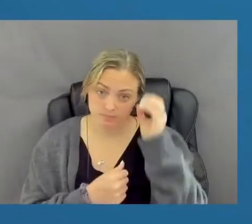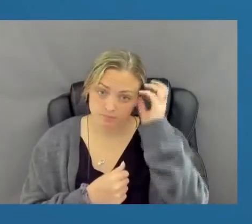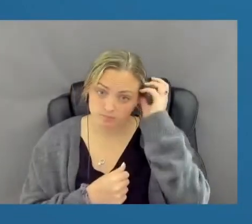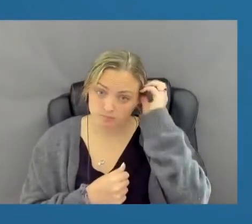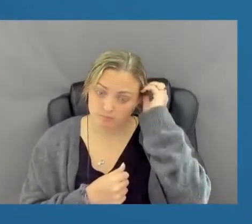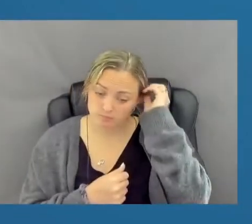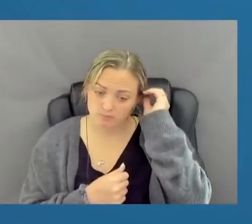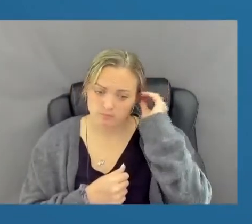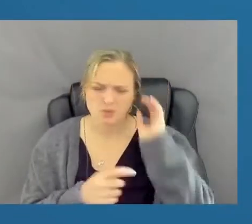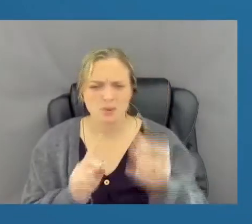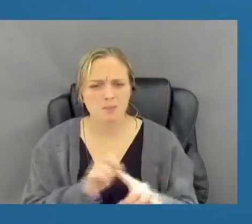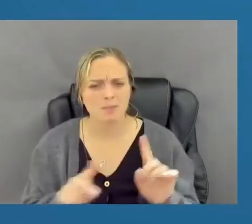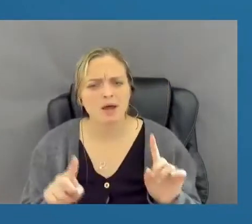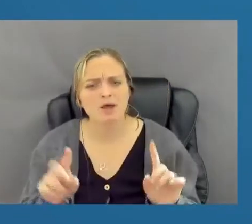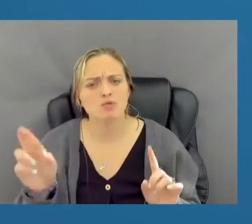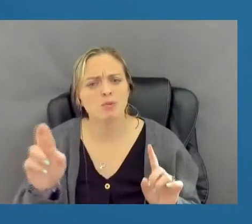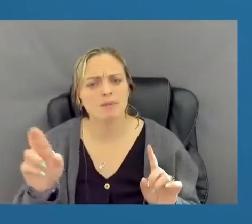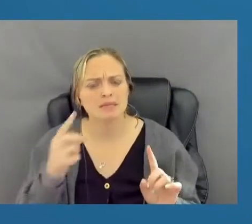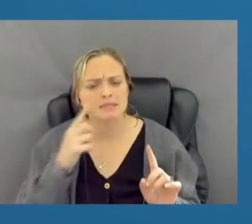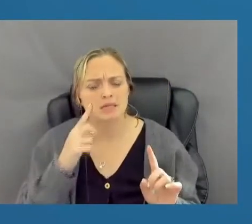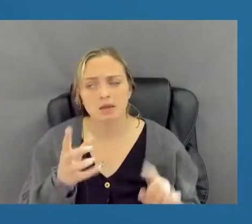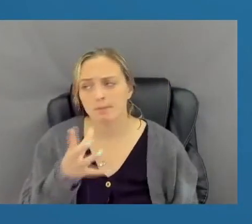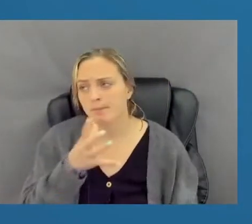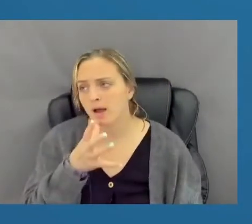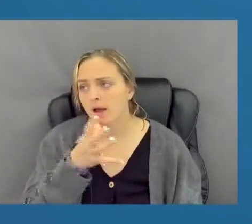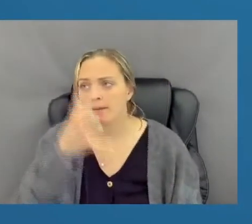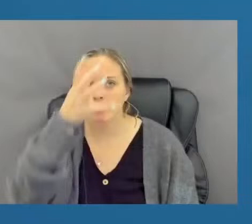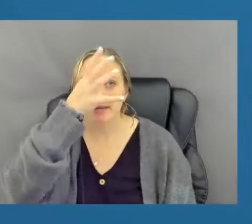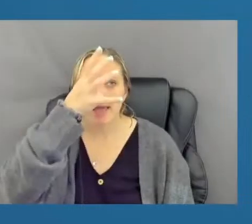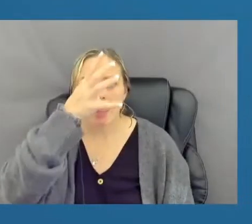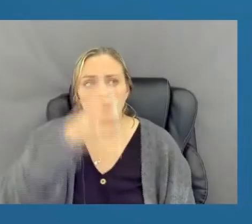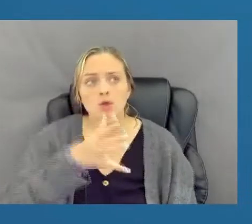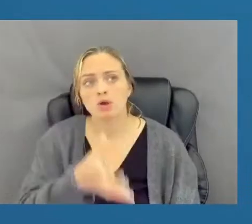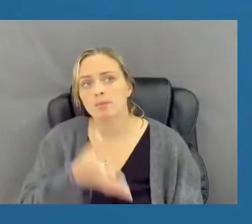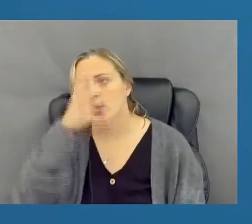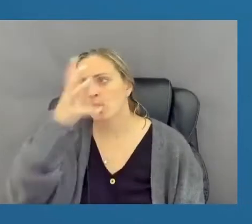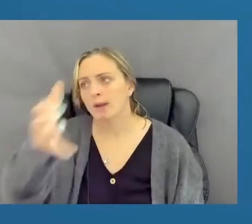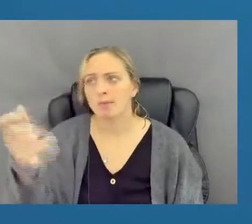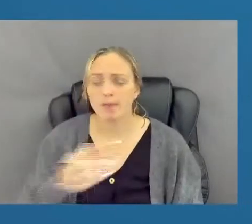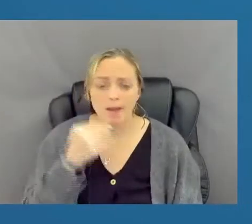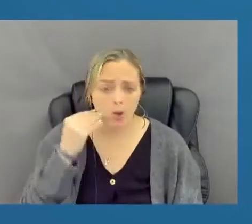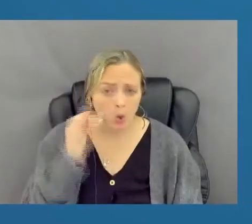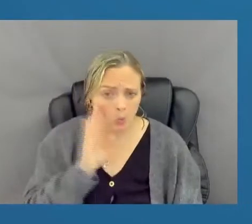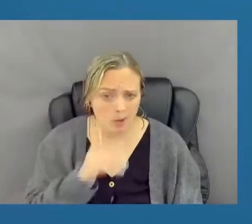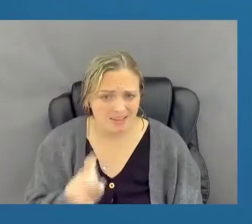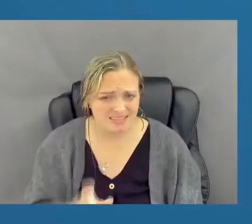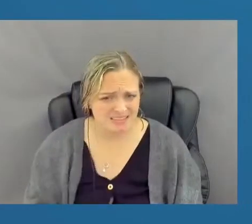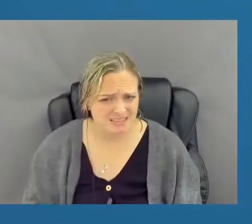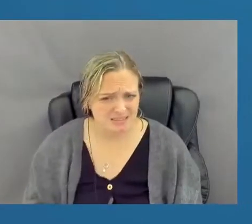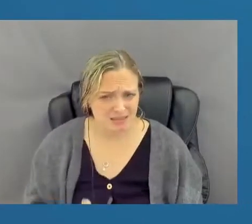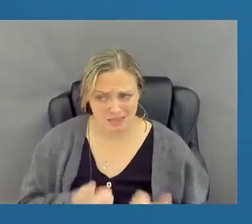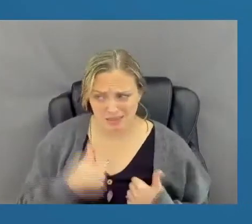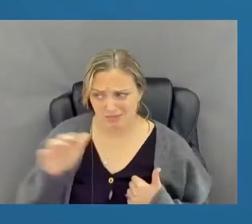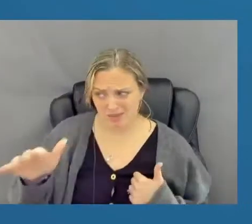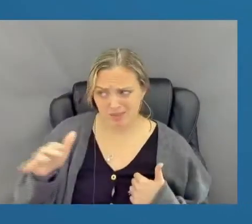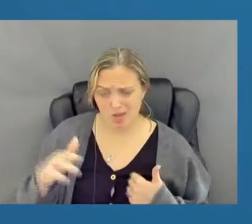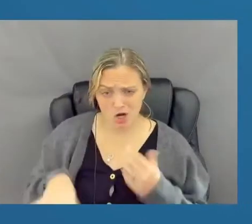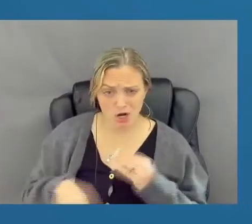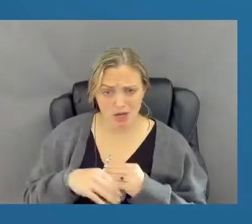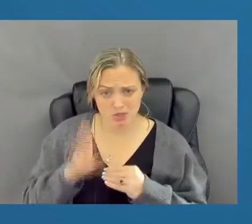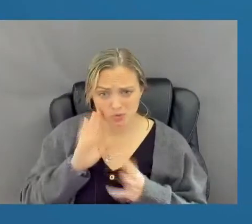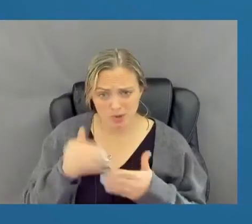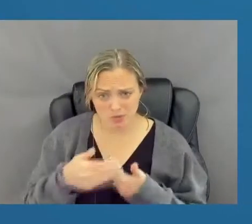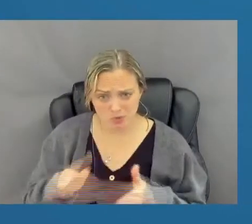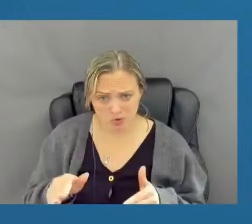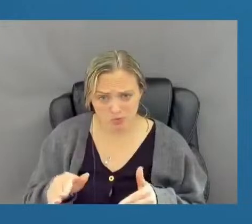But do Republicans think that mom and dad or grandma and grandpa are going to come back home, live in their spare bedroom? Are